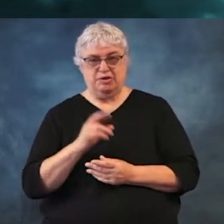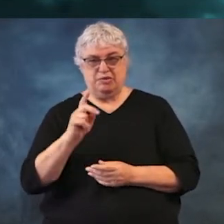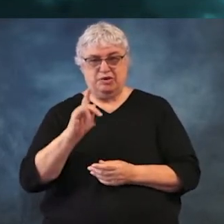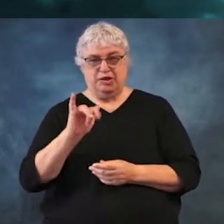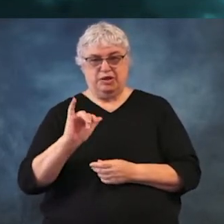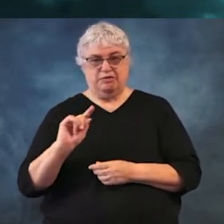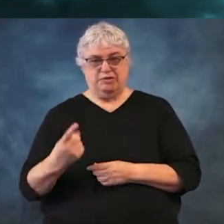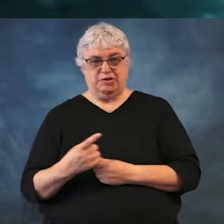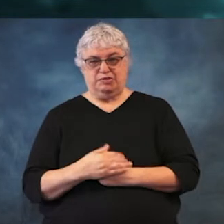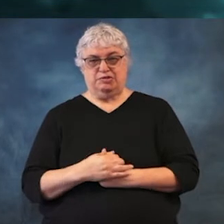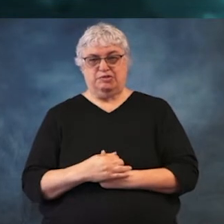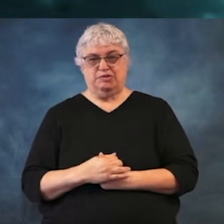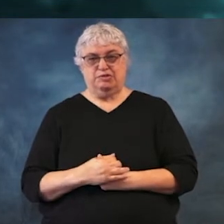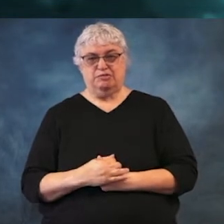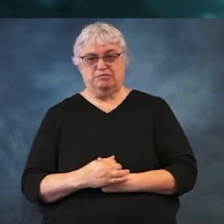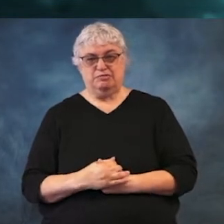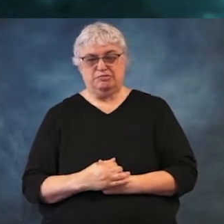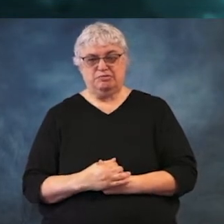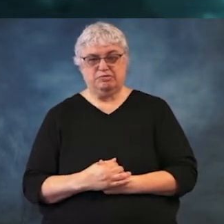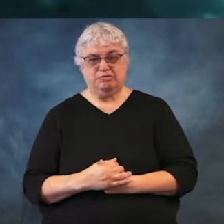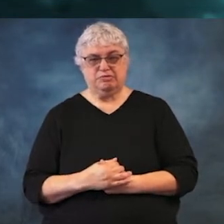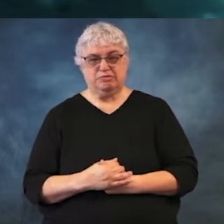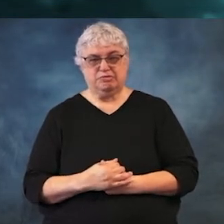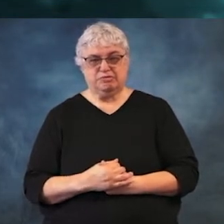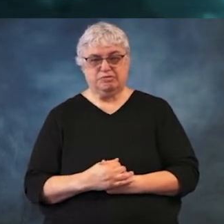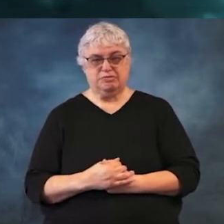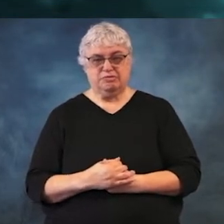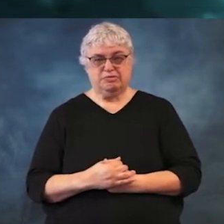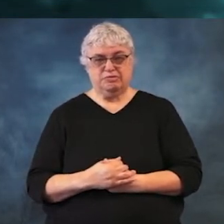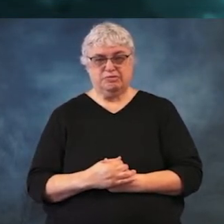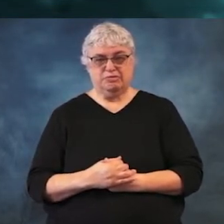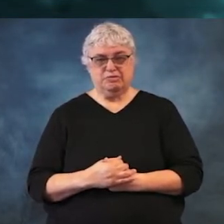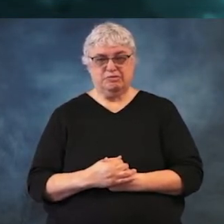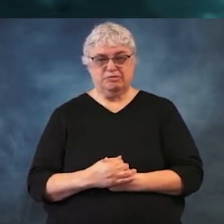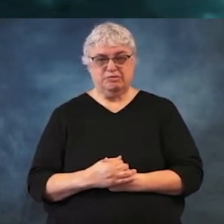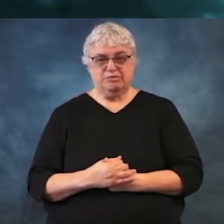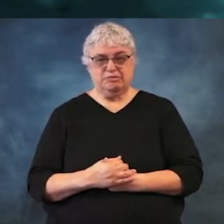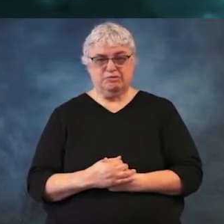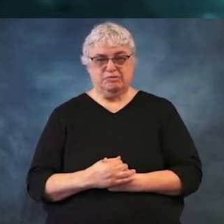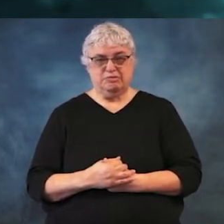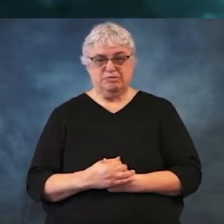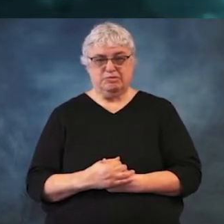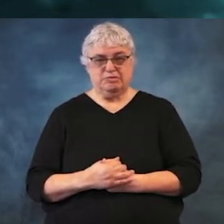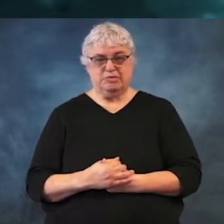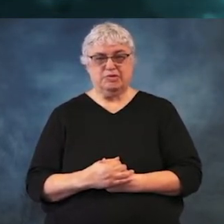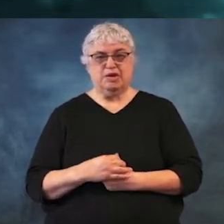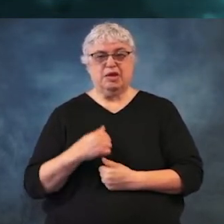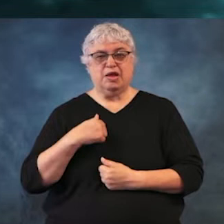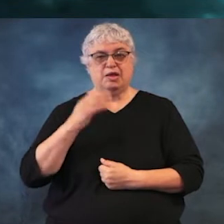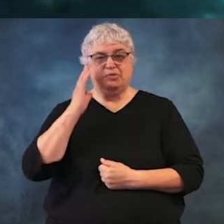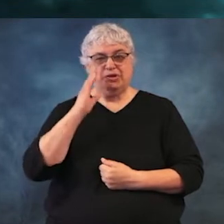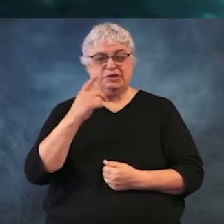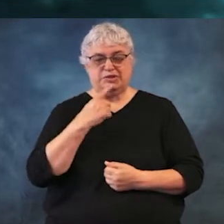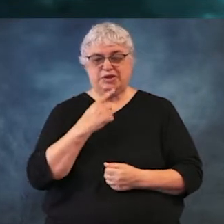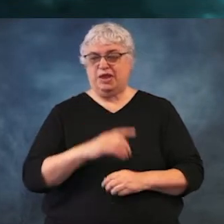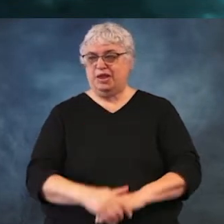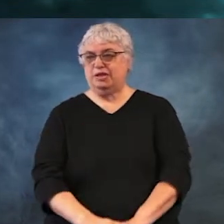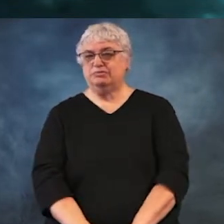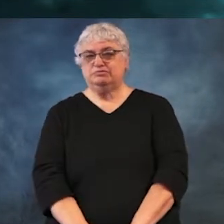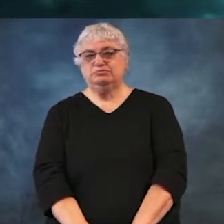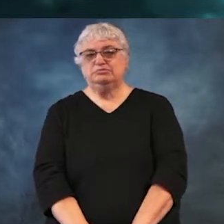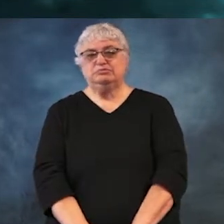Ricky, let's start with you. Okay. For one, the one of the things I would say